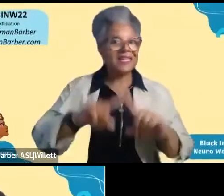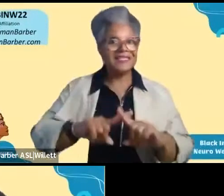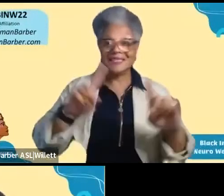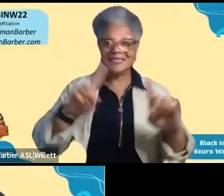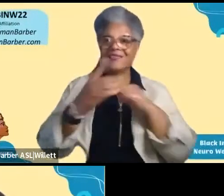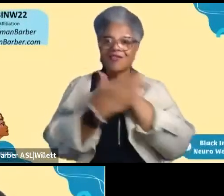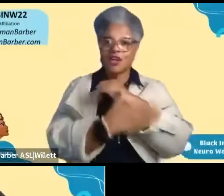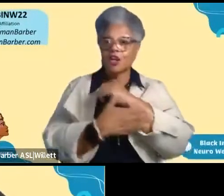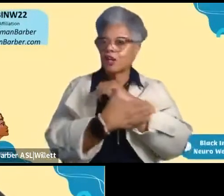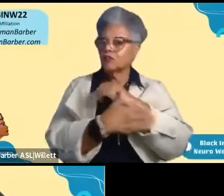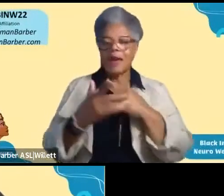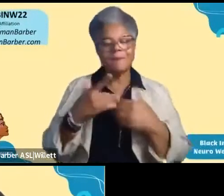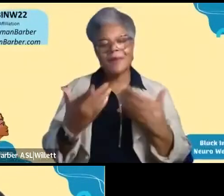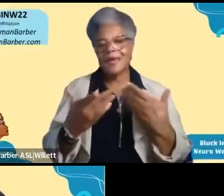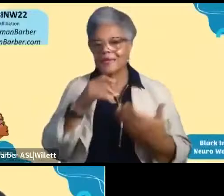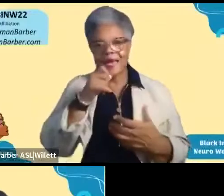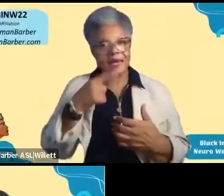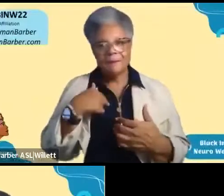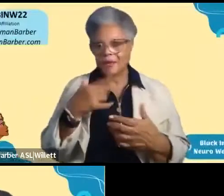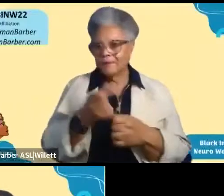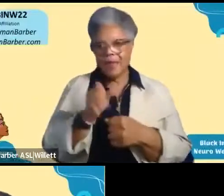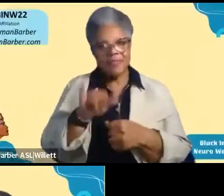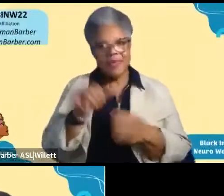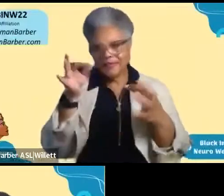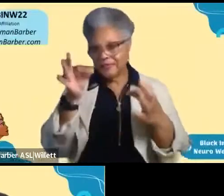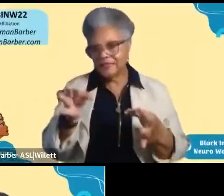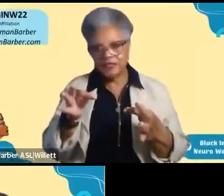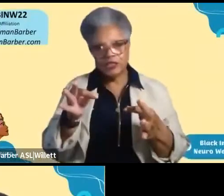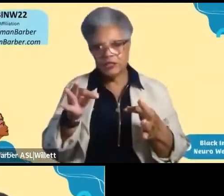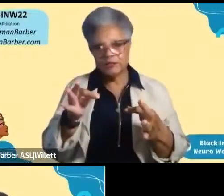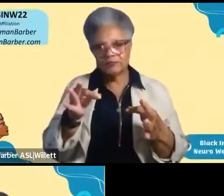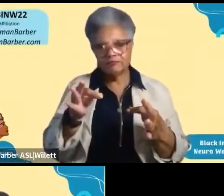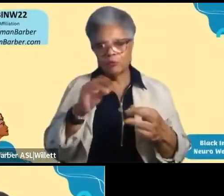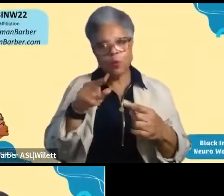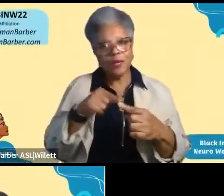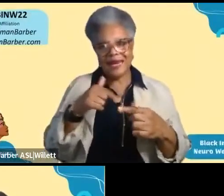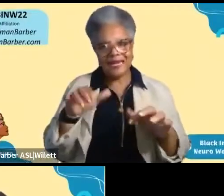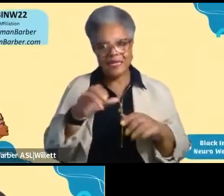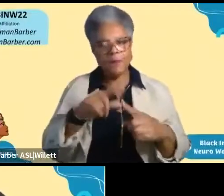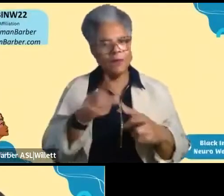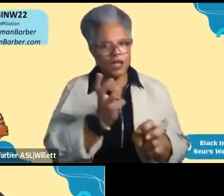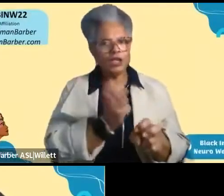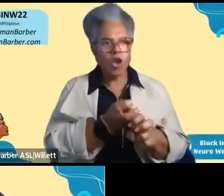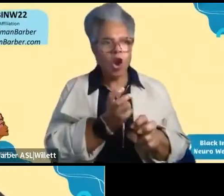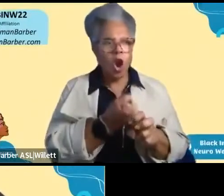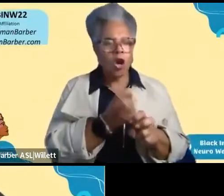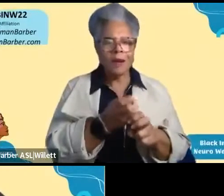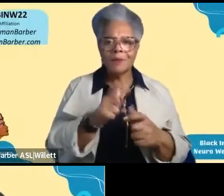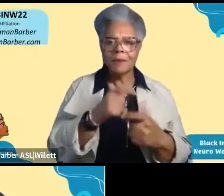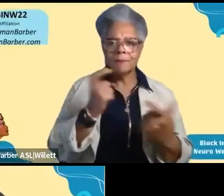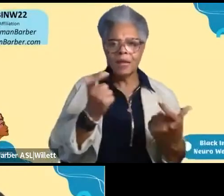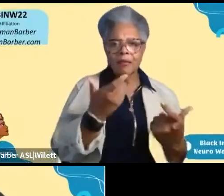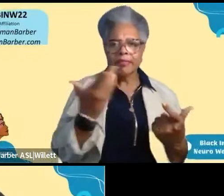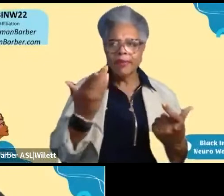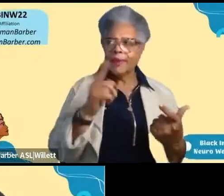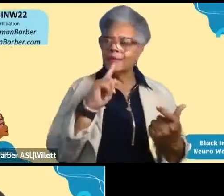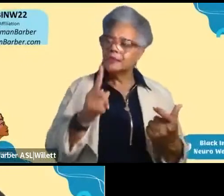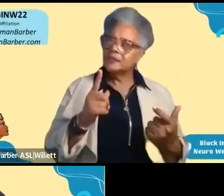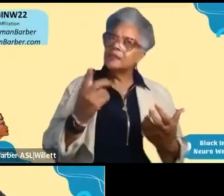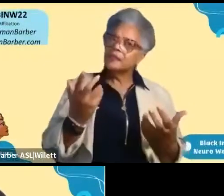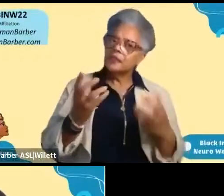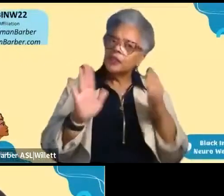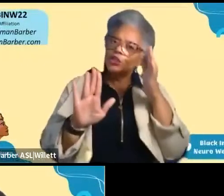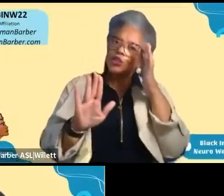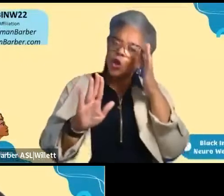country, I might have not made that decision when I did. But it's hard. And I mean, the big thing is it's your